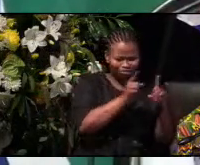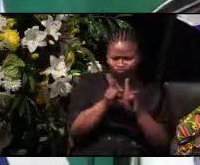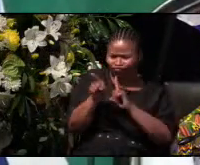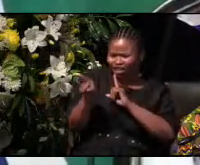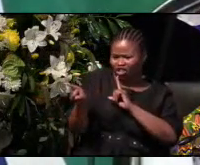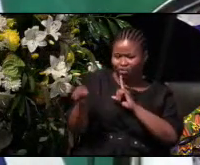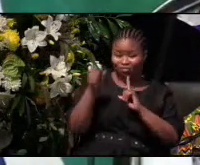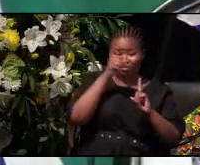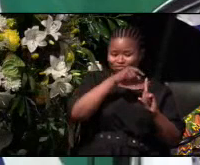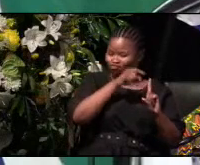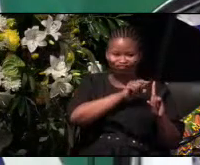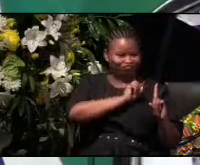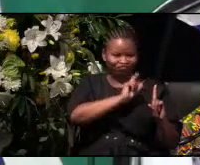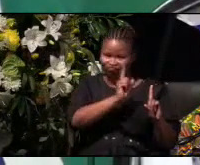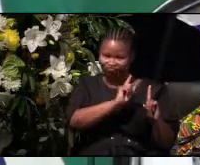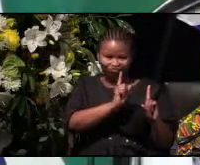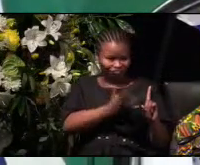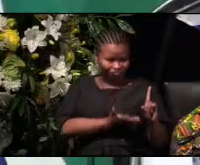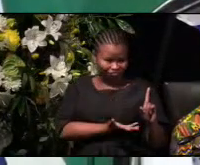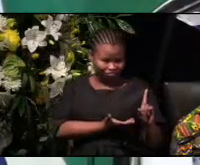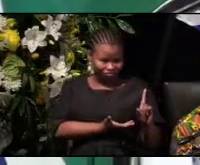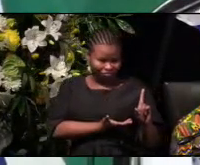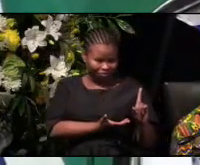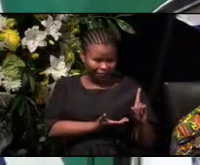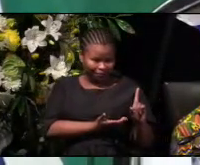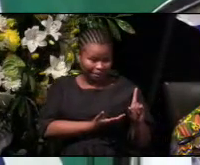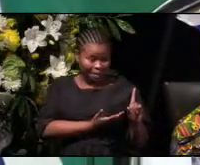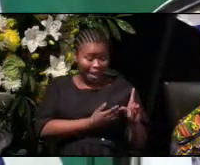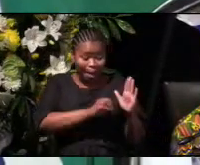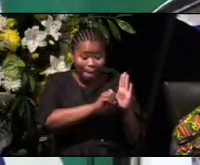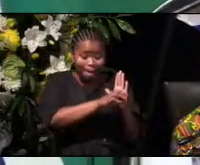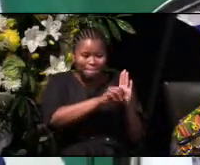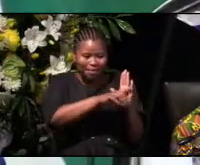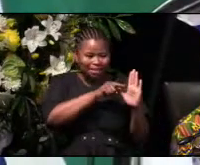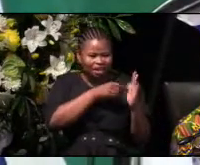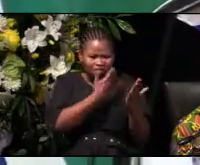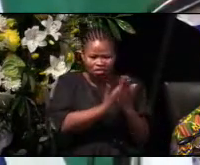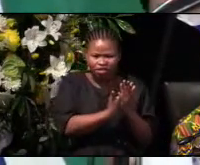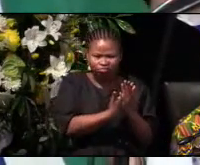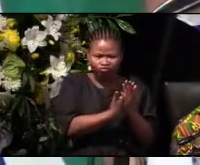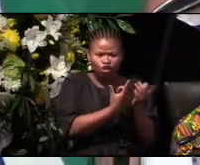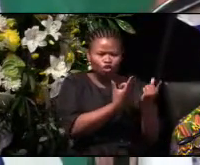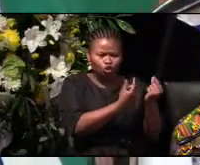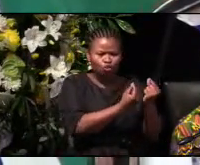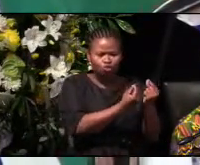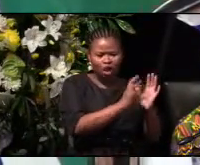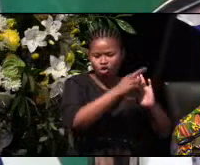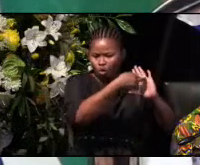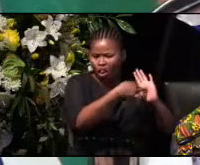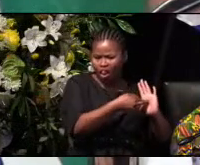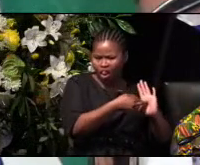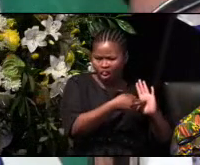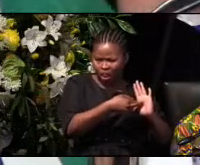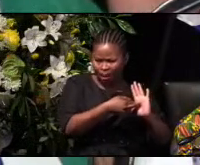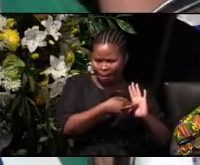except there our media can also play a role